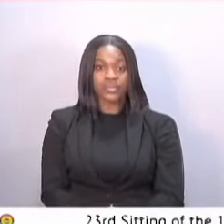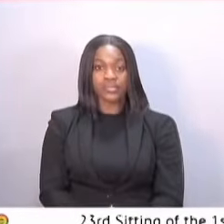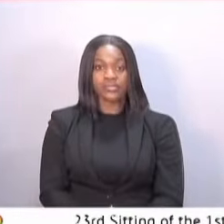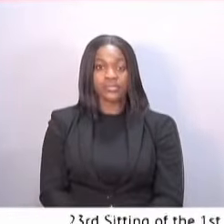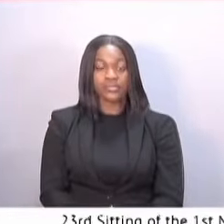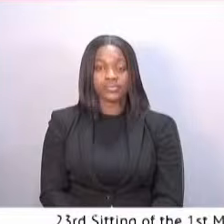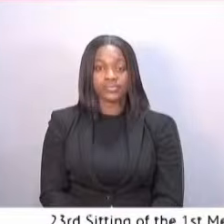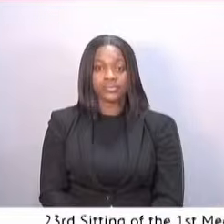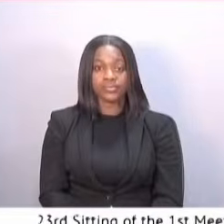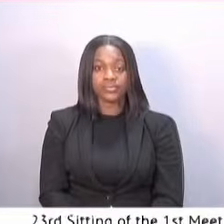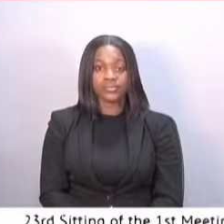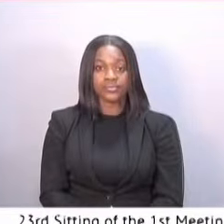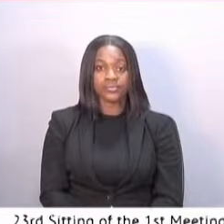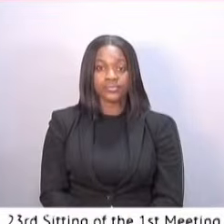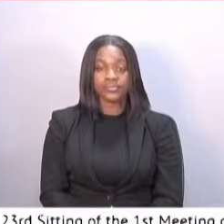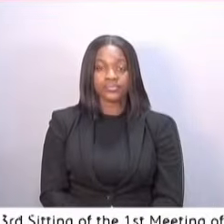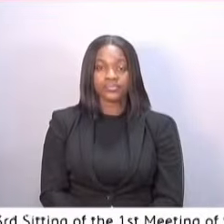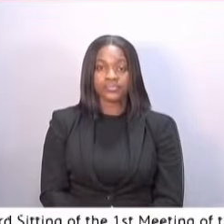statements.